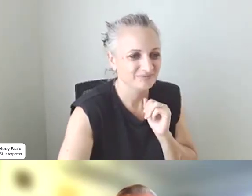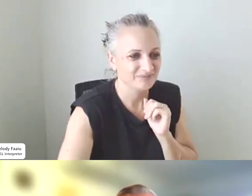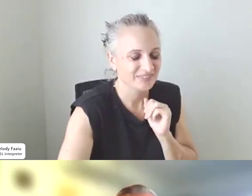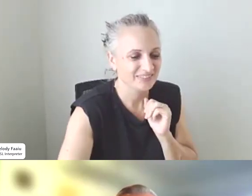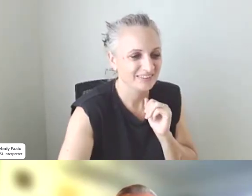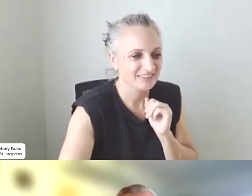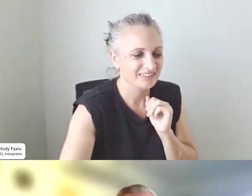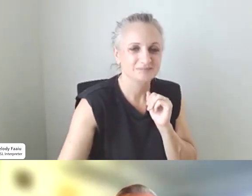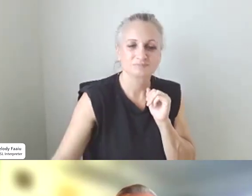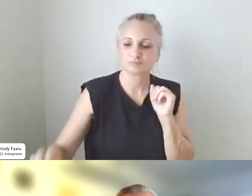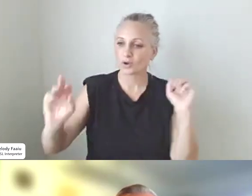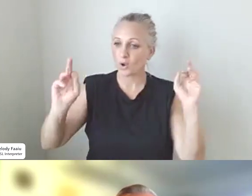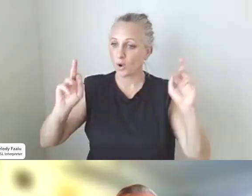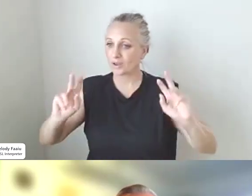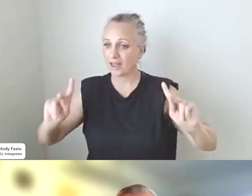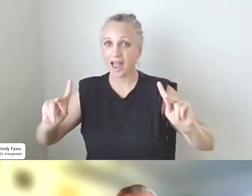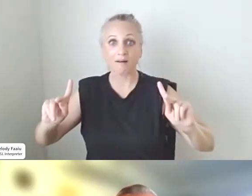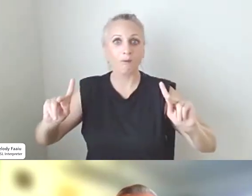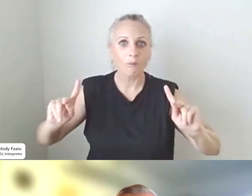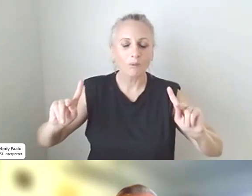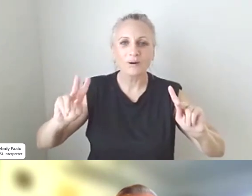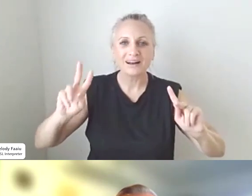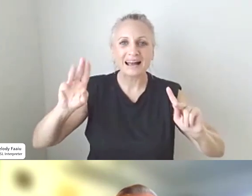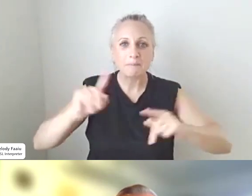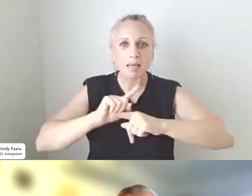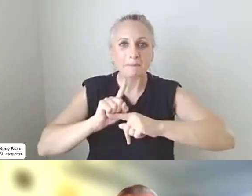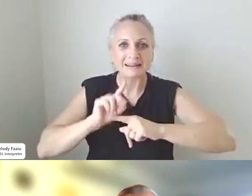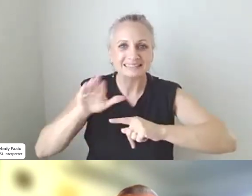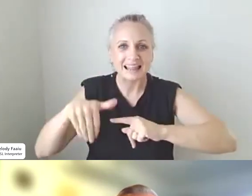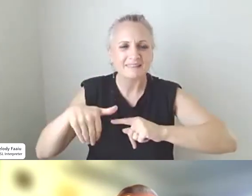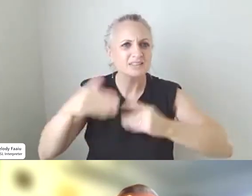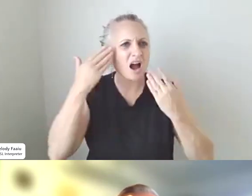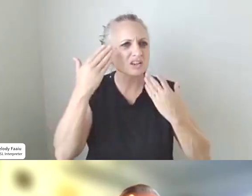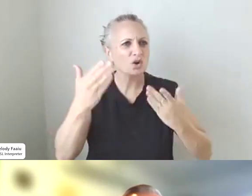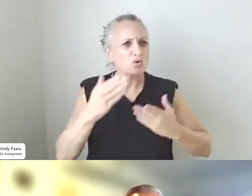Okay, we've got a couple of minutes, so I don't know if Paul, if you